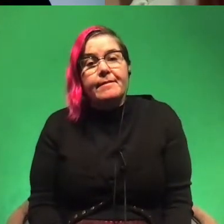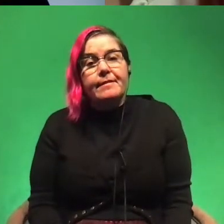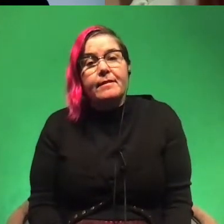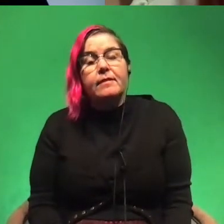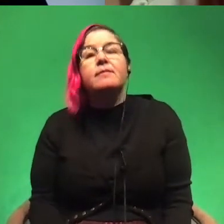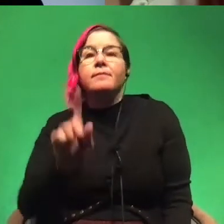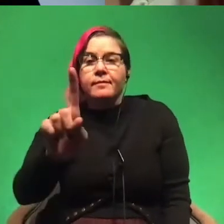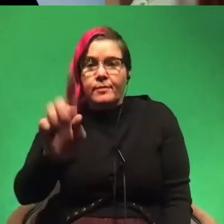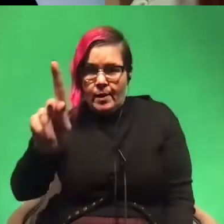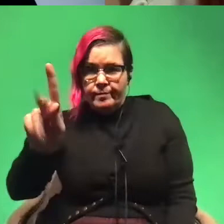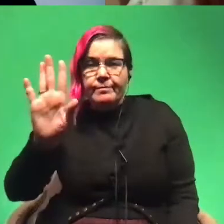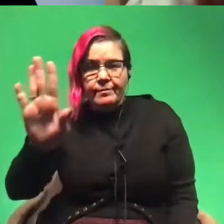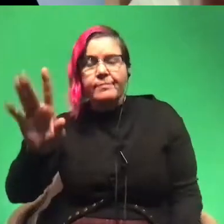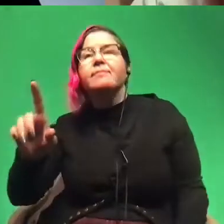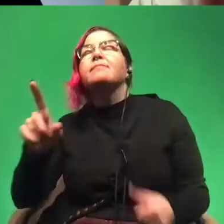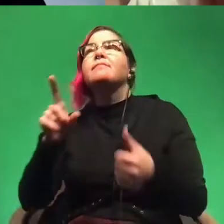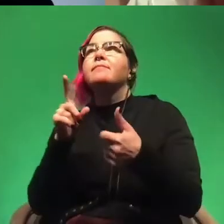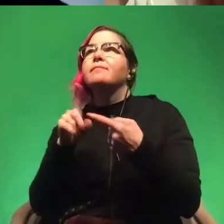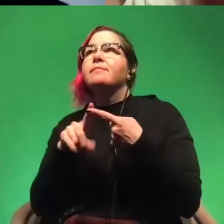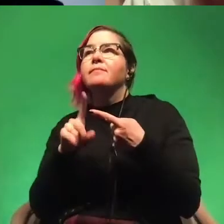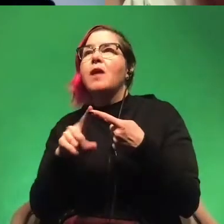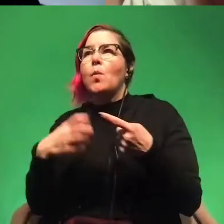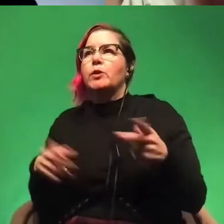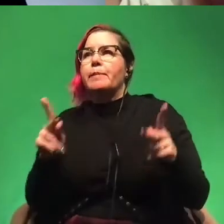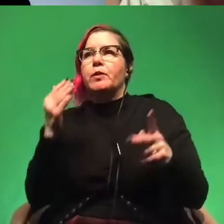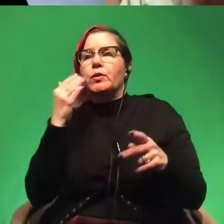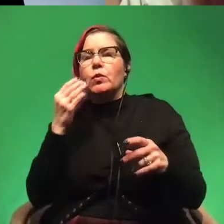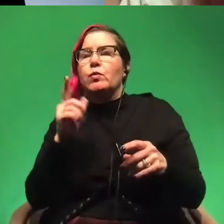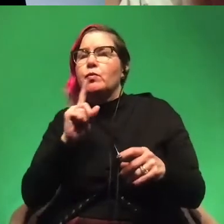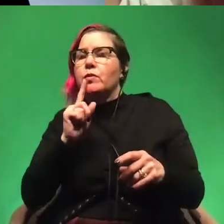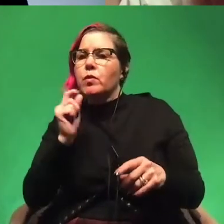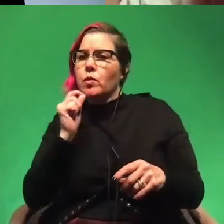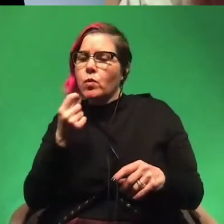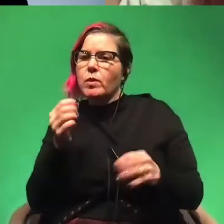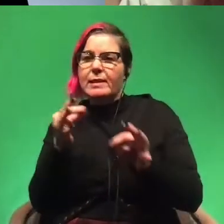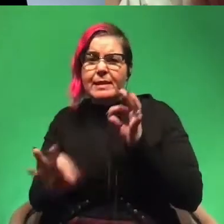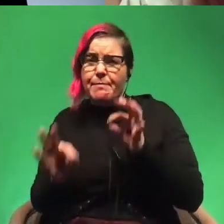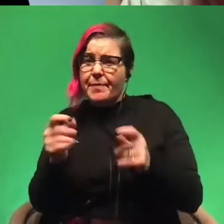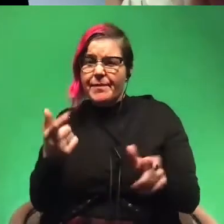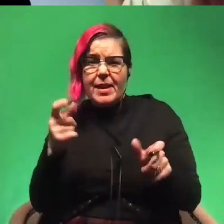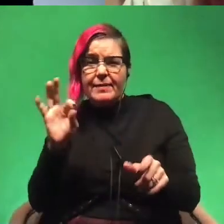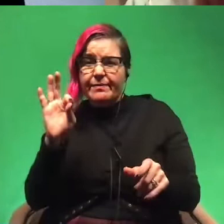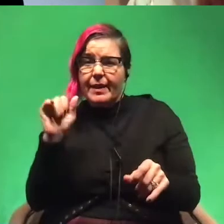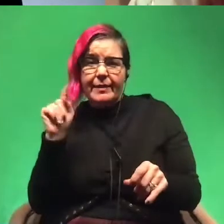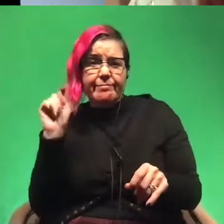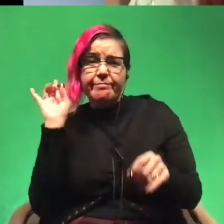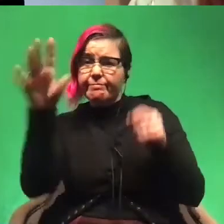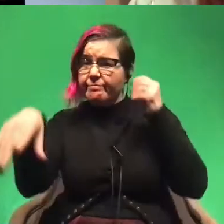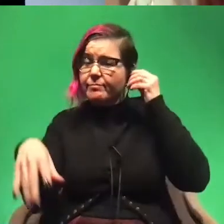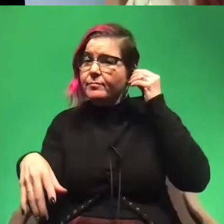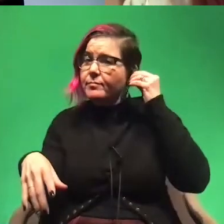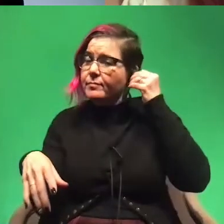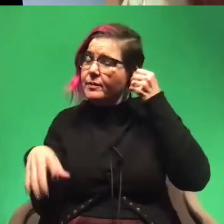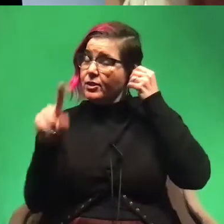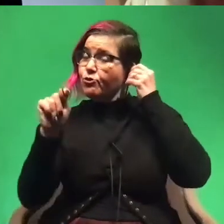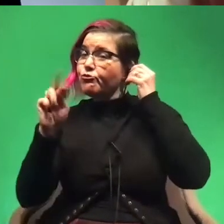Okay, so my one thing that I wish that people knew that I think is super duper cool, it's just a simple like fast fact, it's a great trivia